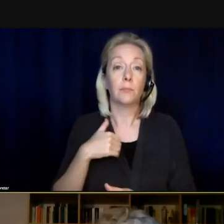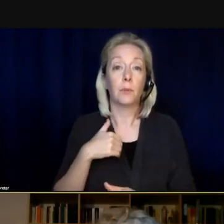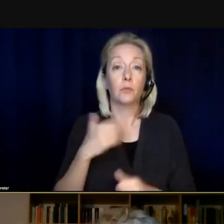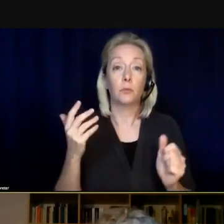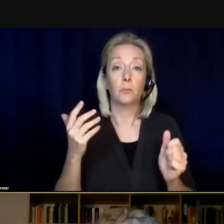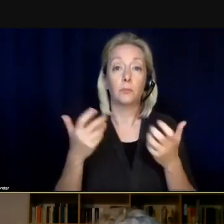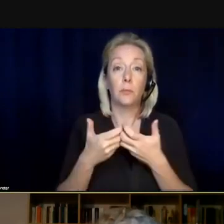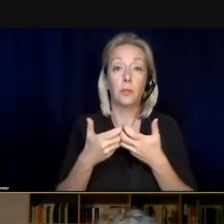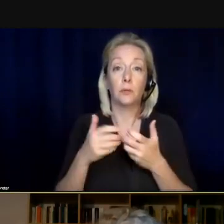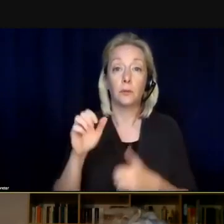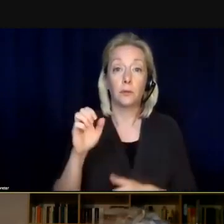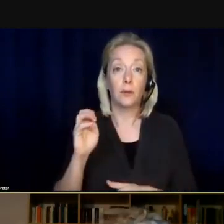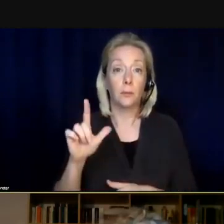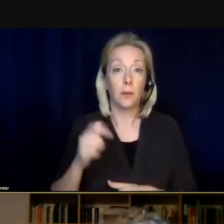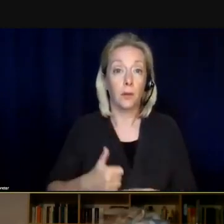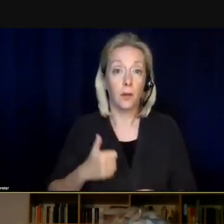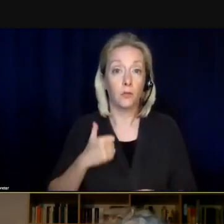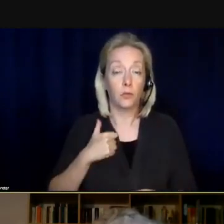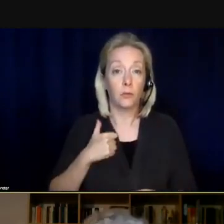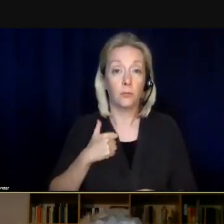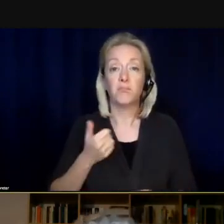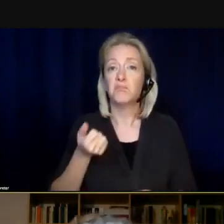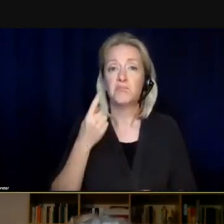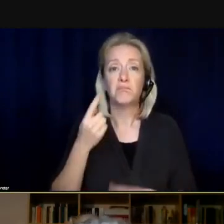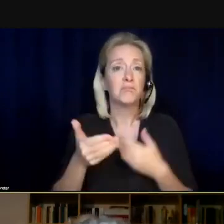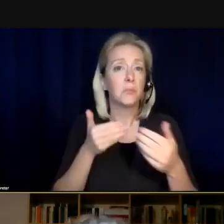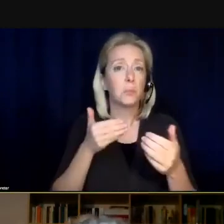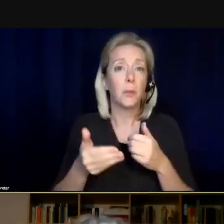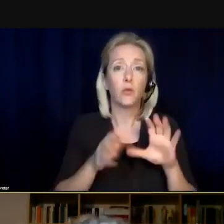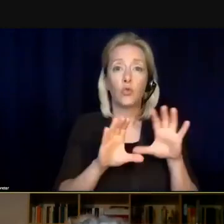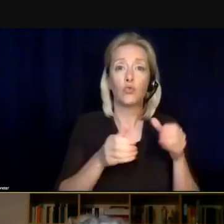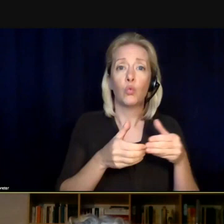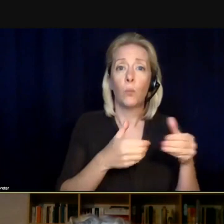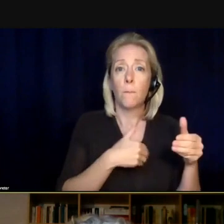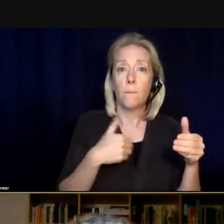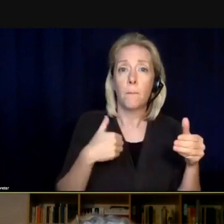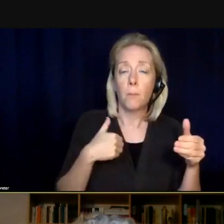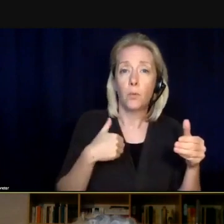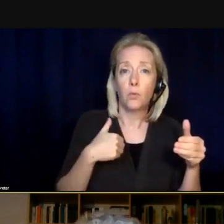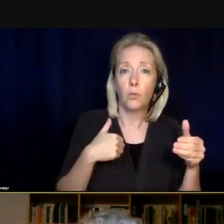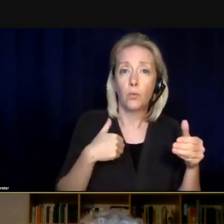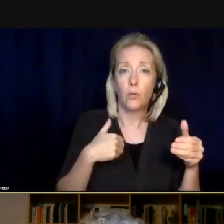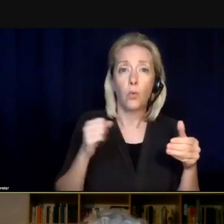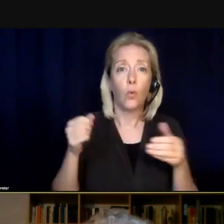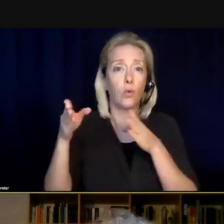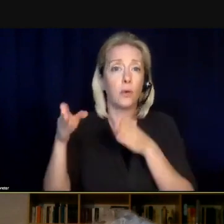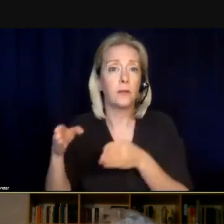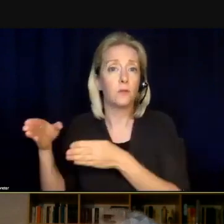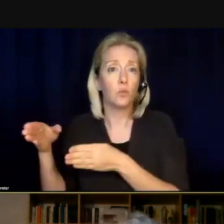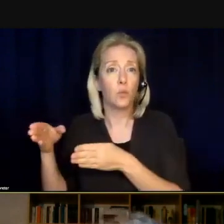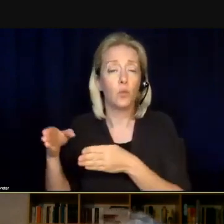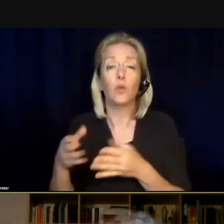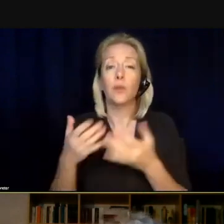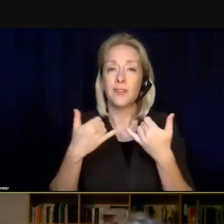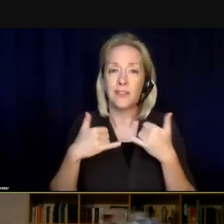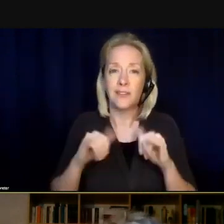it doesn't matter if you get a group membership or a large group membership. What happens is you are still